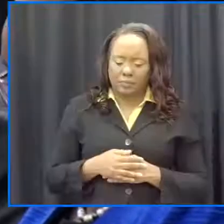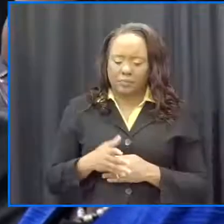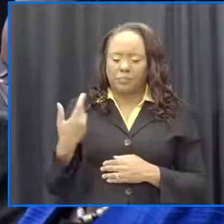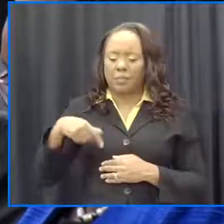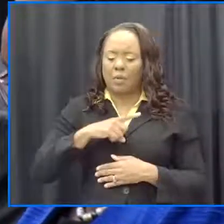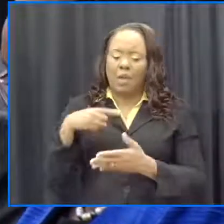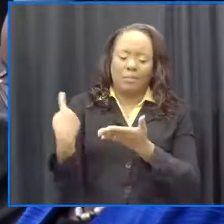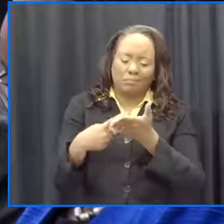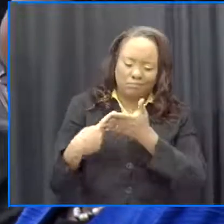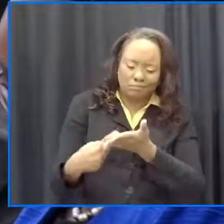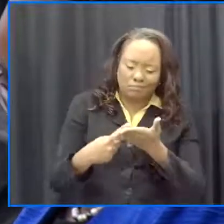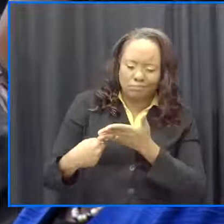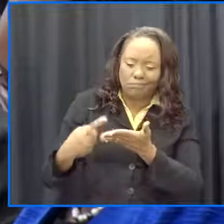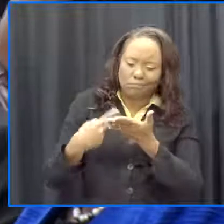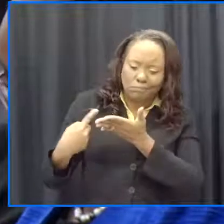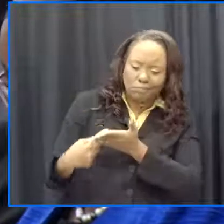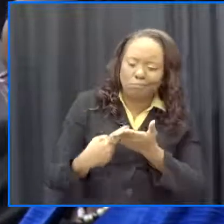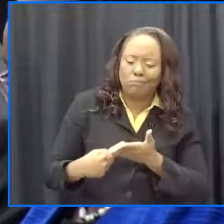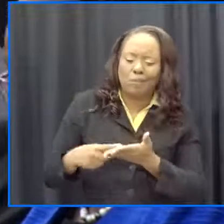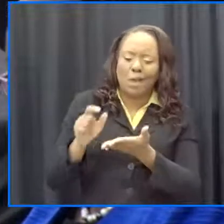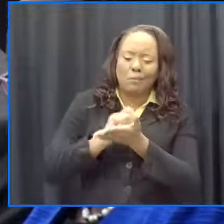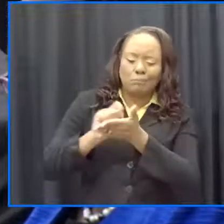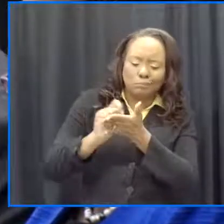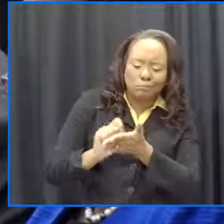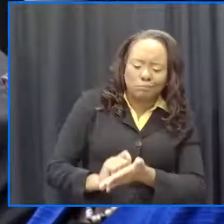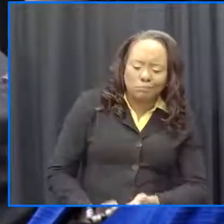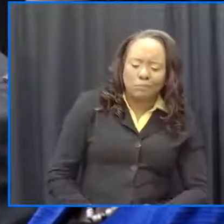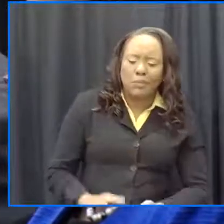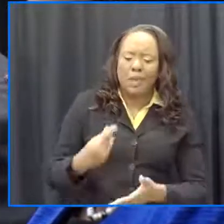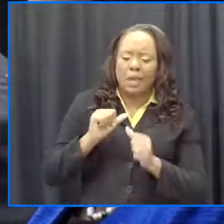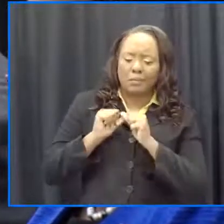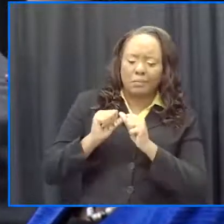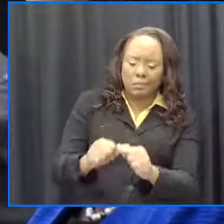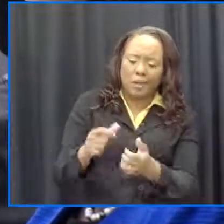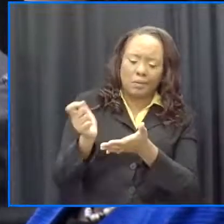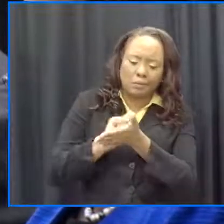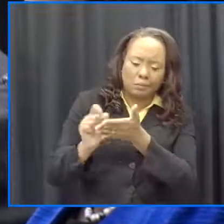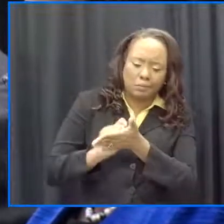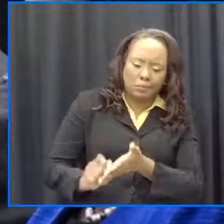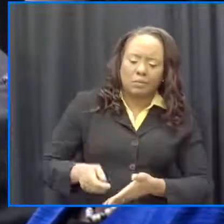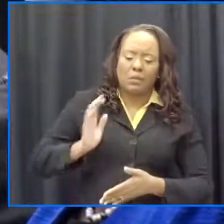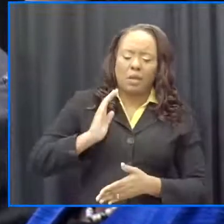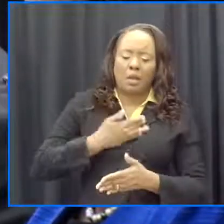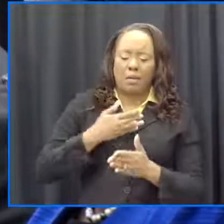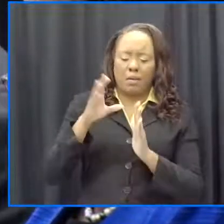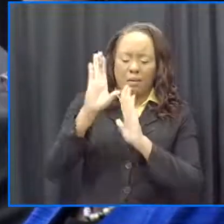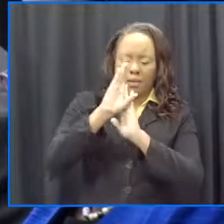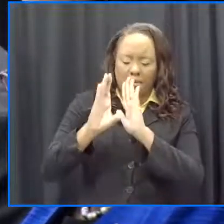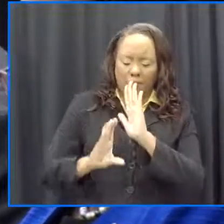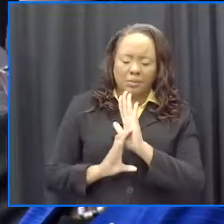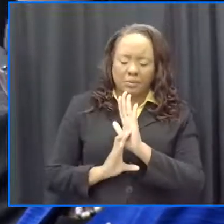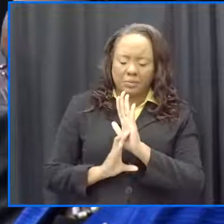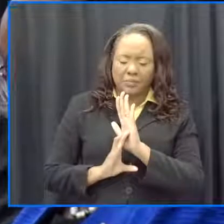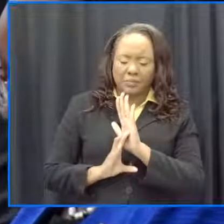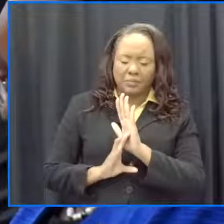as we deliberate the drafting and the continued drafting of our new Constitution.